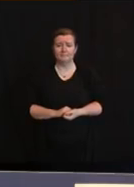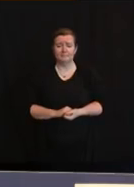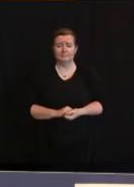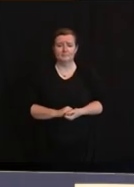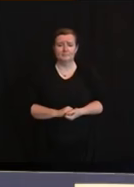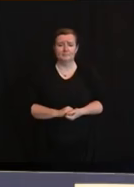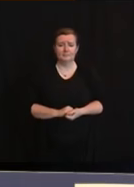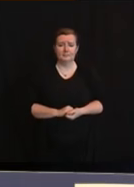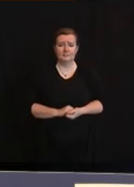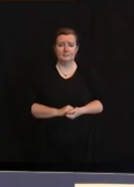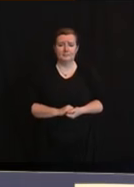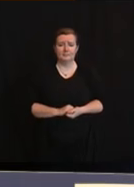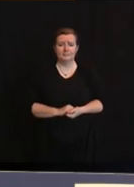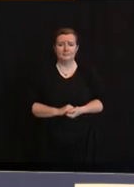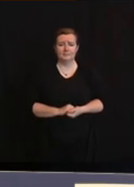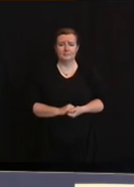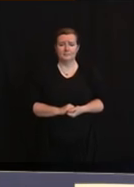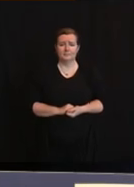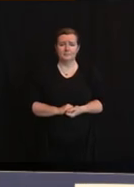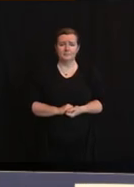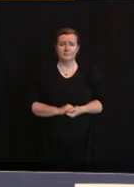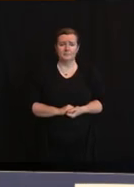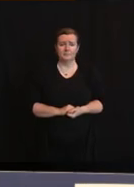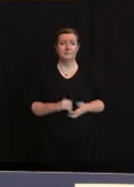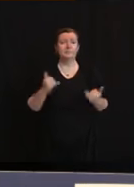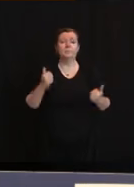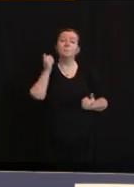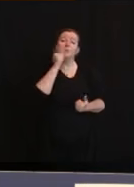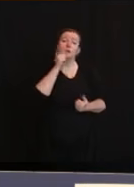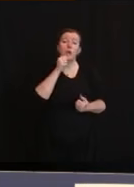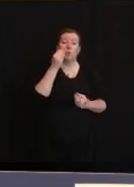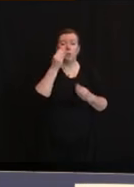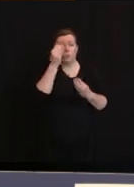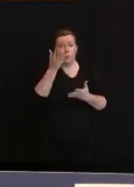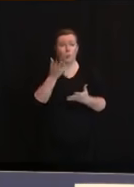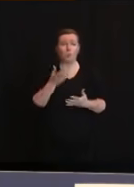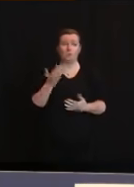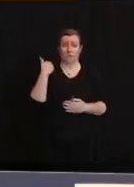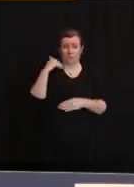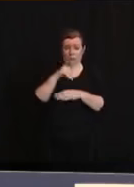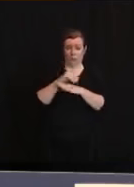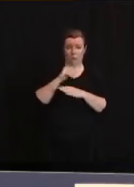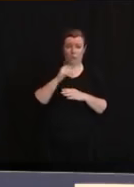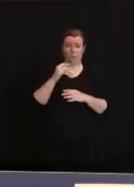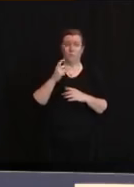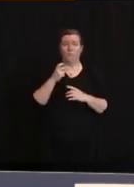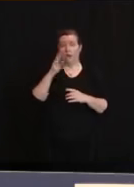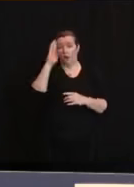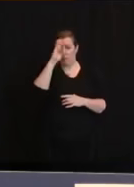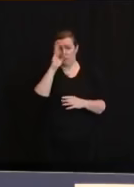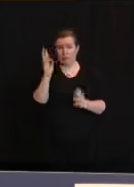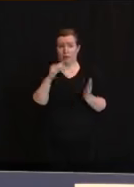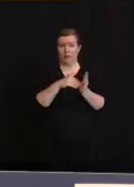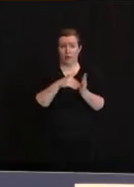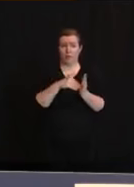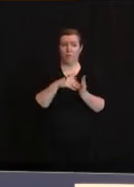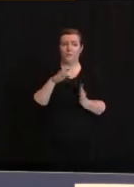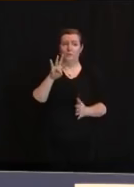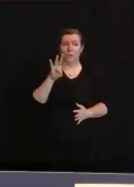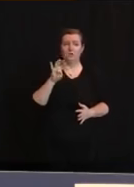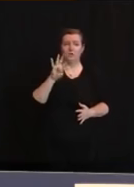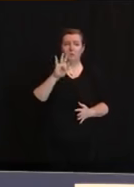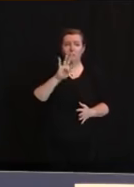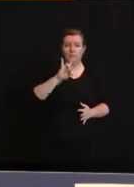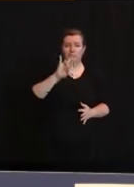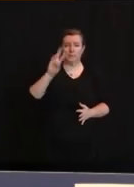I will go through the daily report now. Last evening, our hospitals reported 6,476 hospitalizations. There